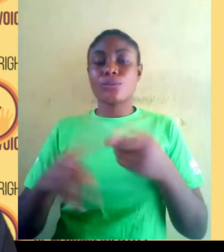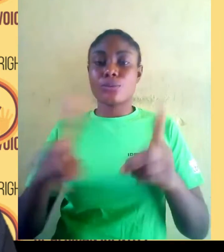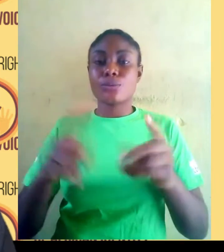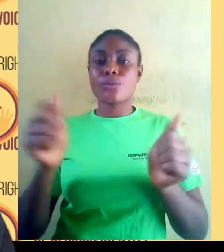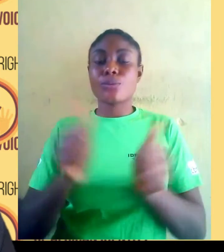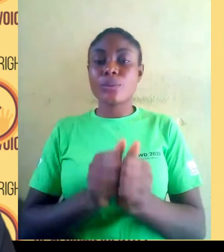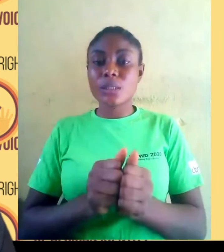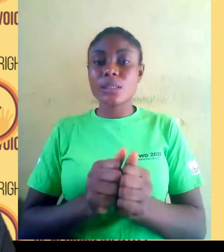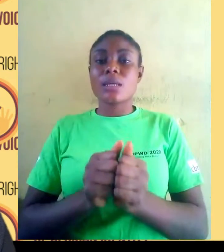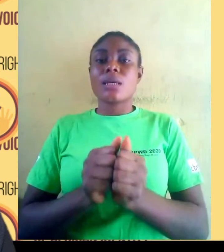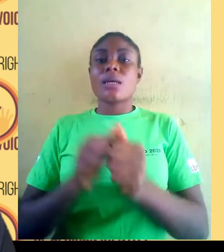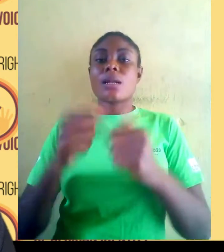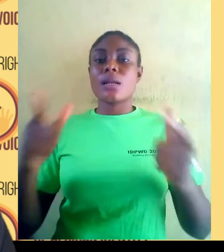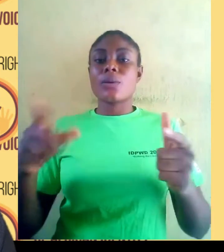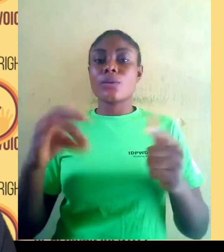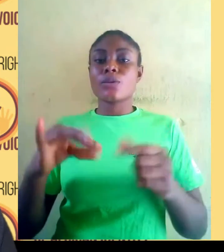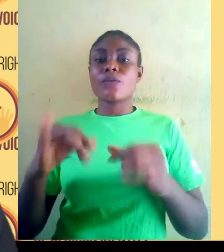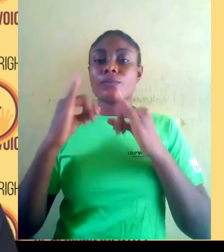instruction.